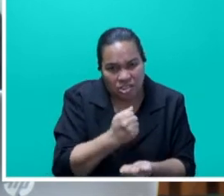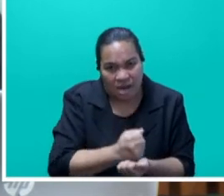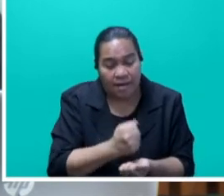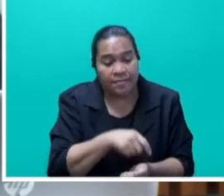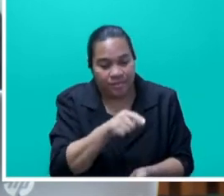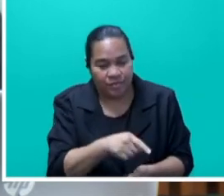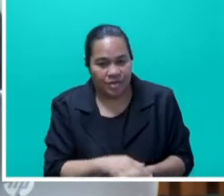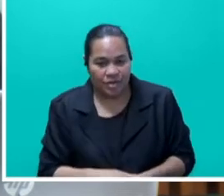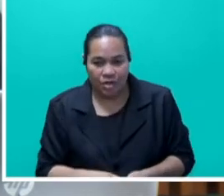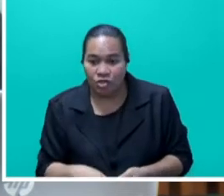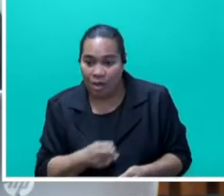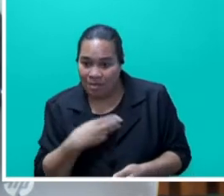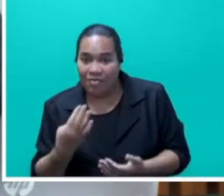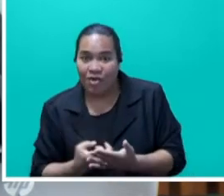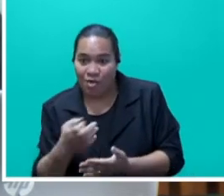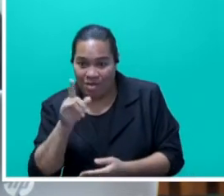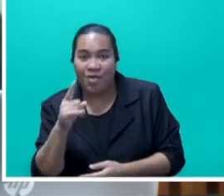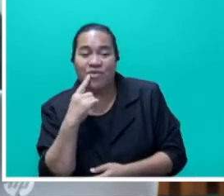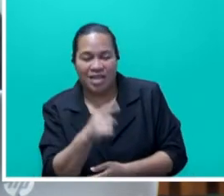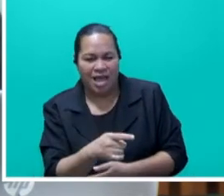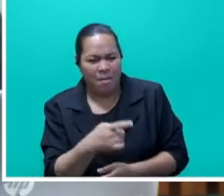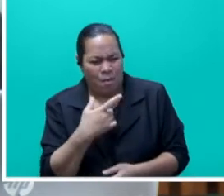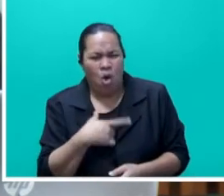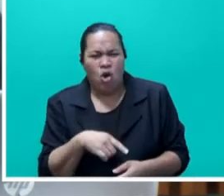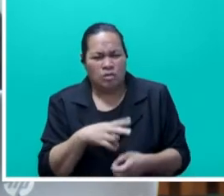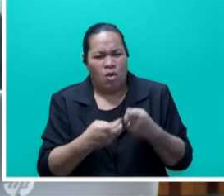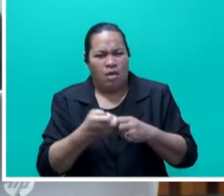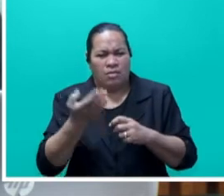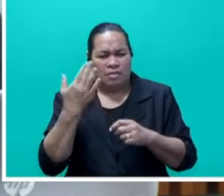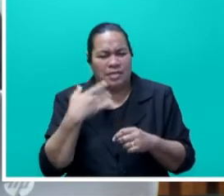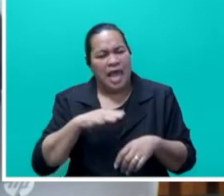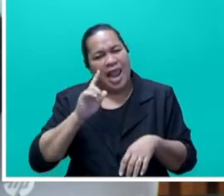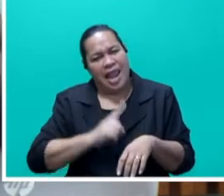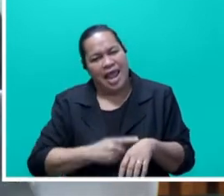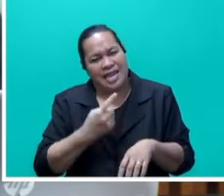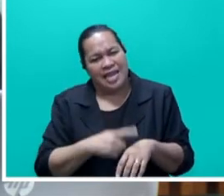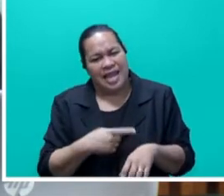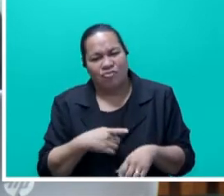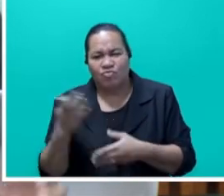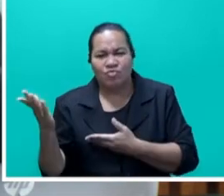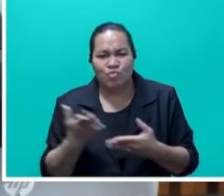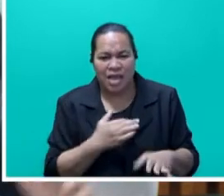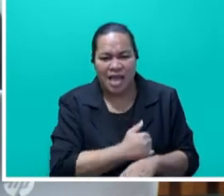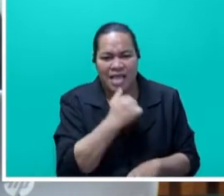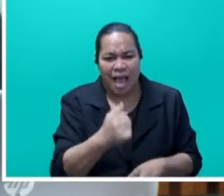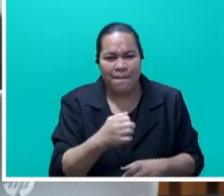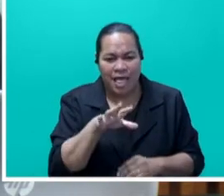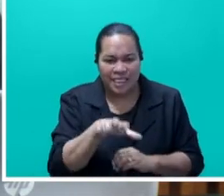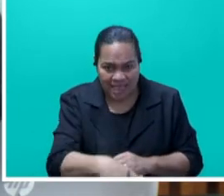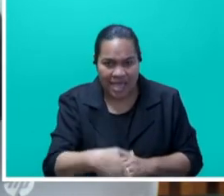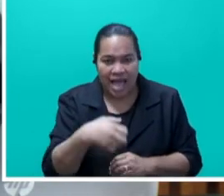was there. They raised this issue about delaying getting government digger, and we are fortunate to have this